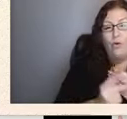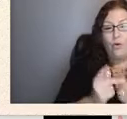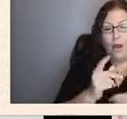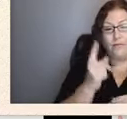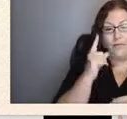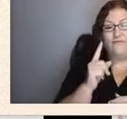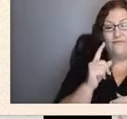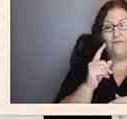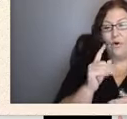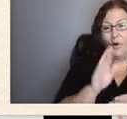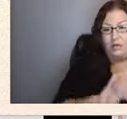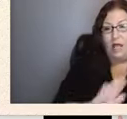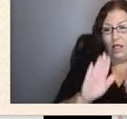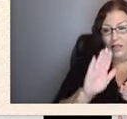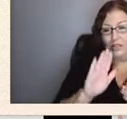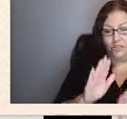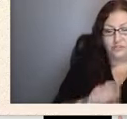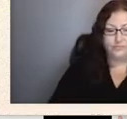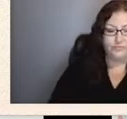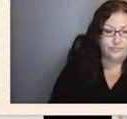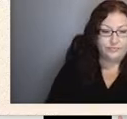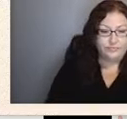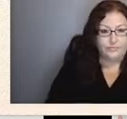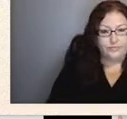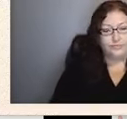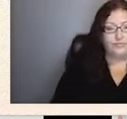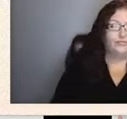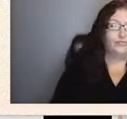post-secondary education.